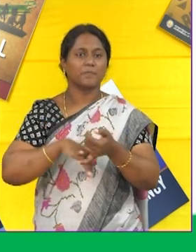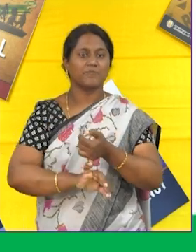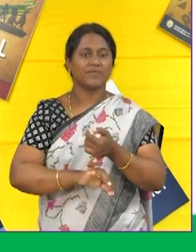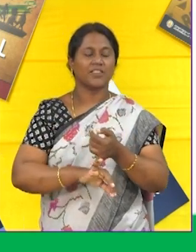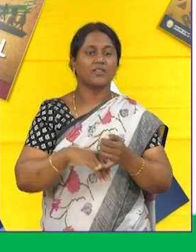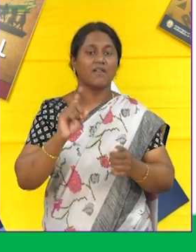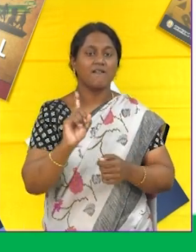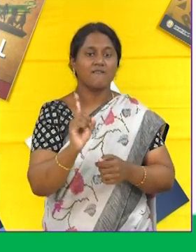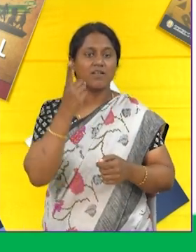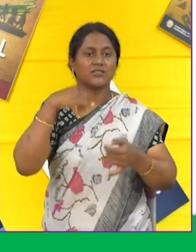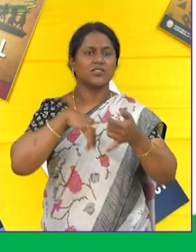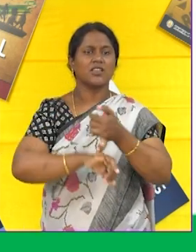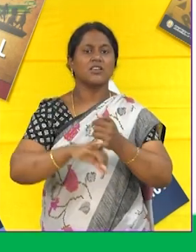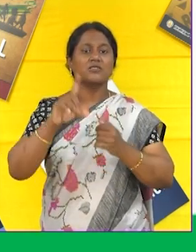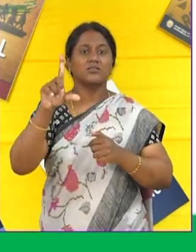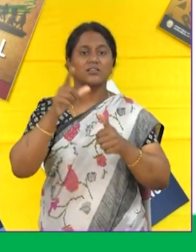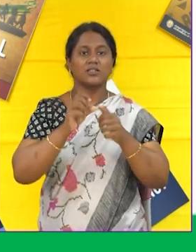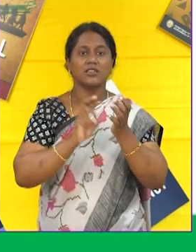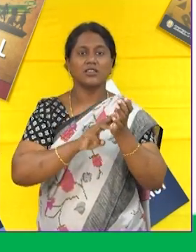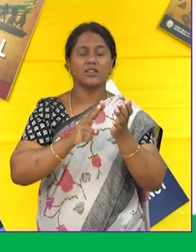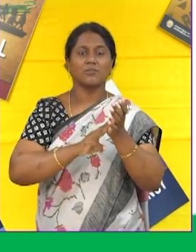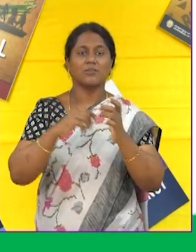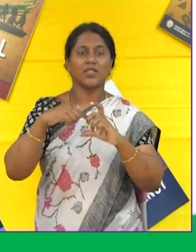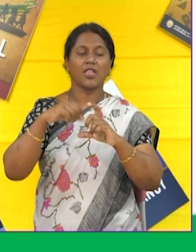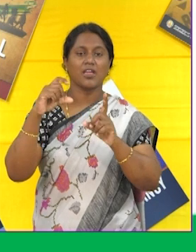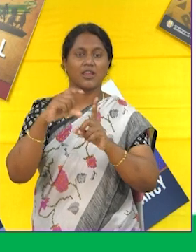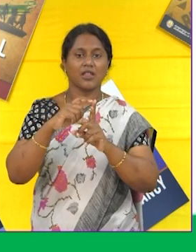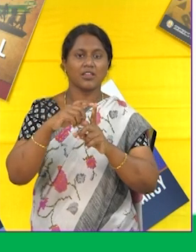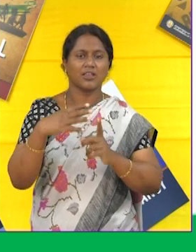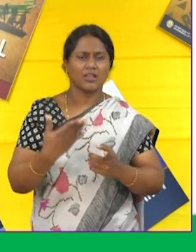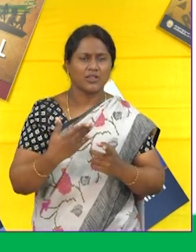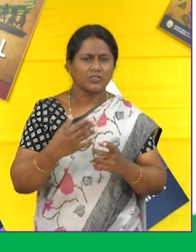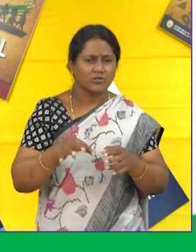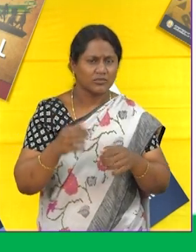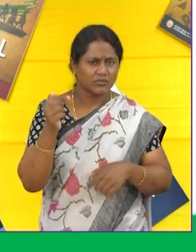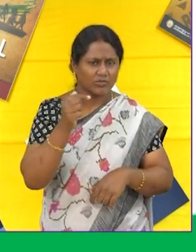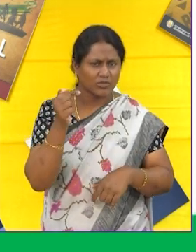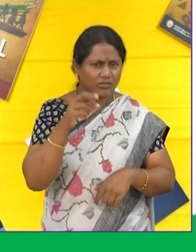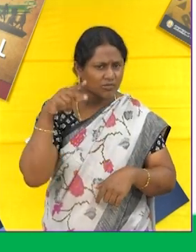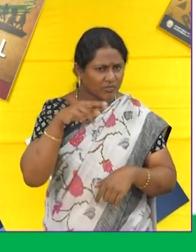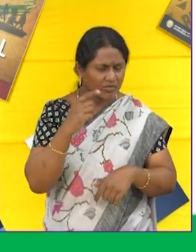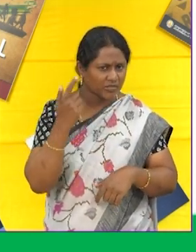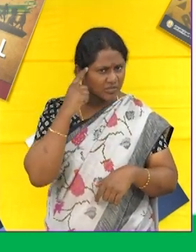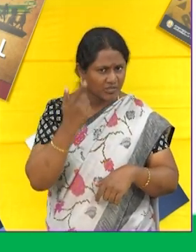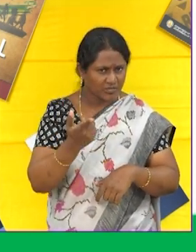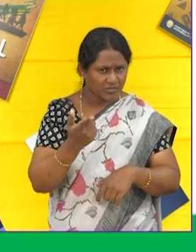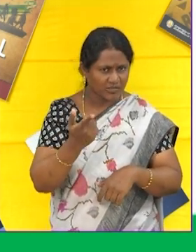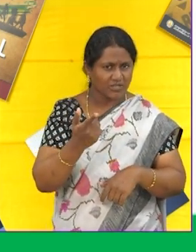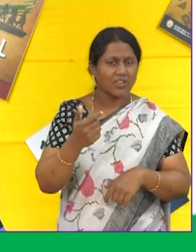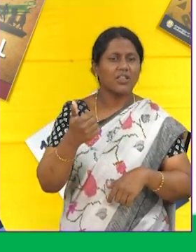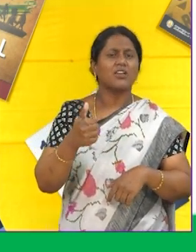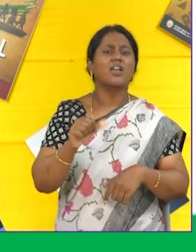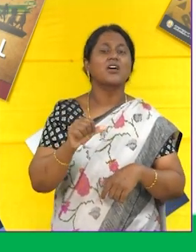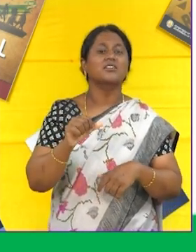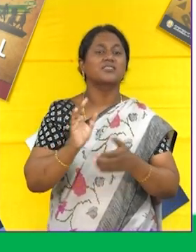bedroom door behind him and fled. Can you tell the meaning for the word slammed? Yes, you